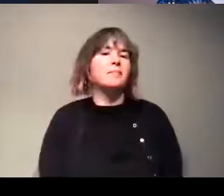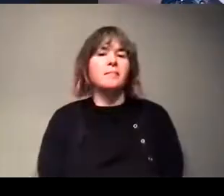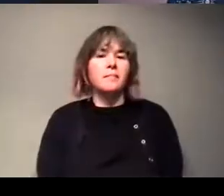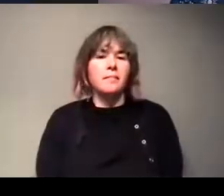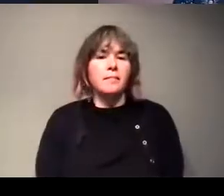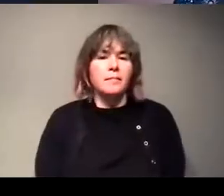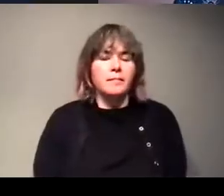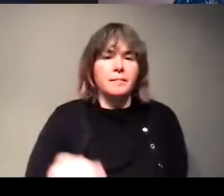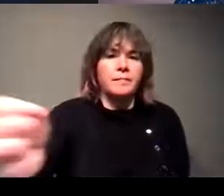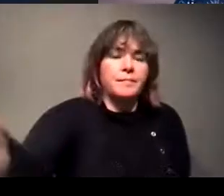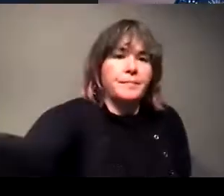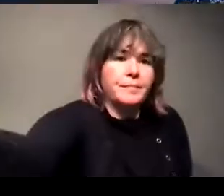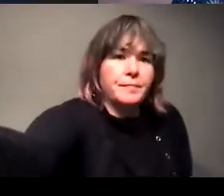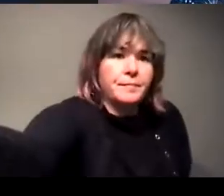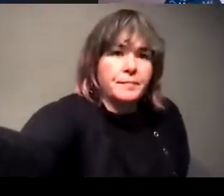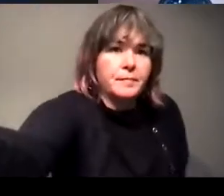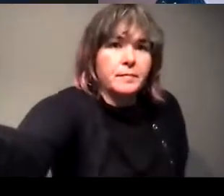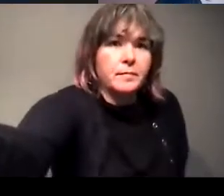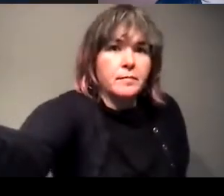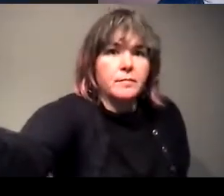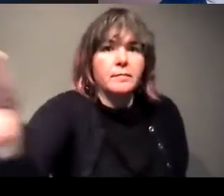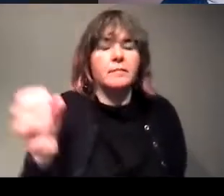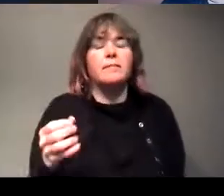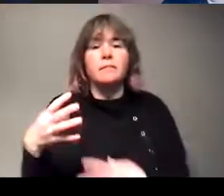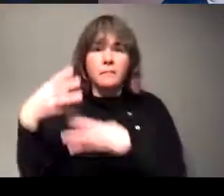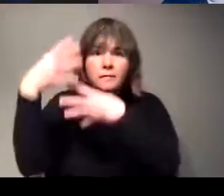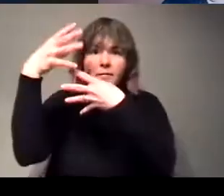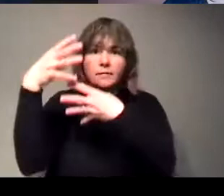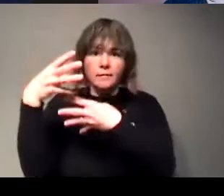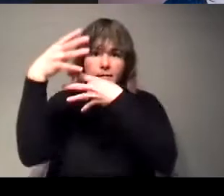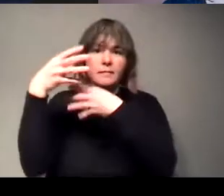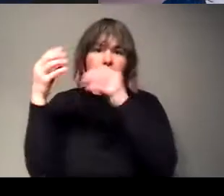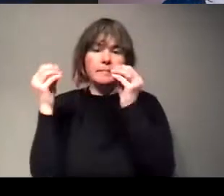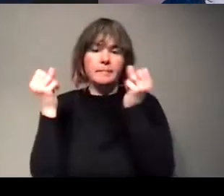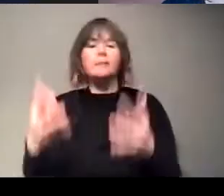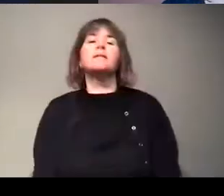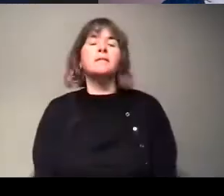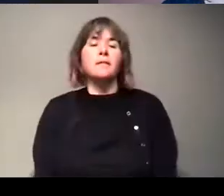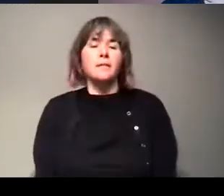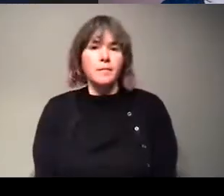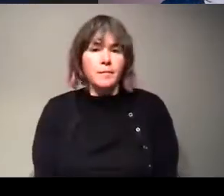yeah. All right, so we have so many questions. So let's go with